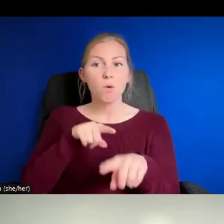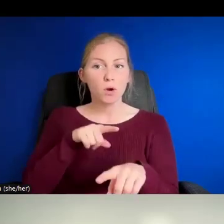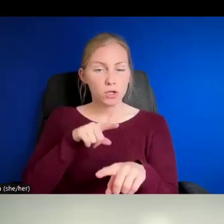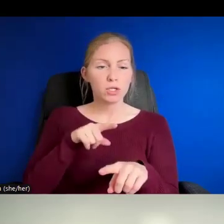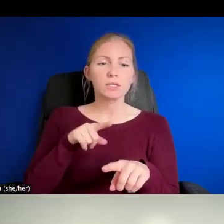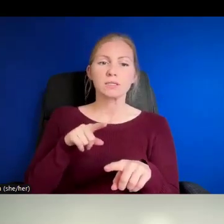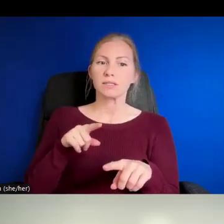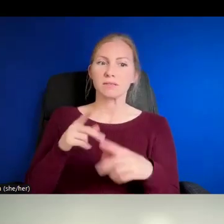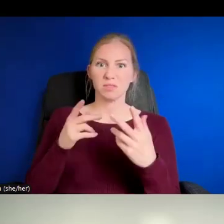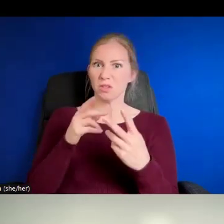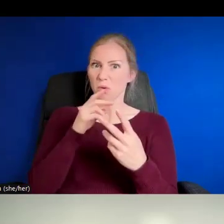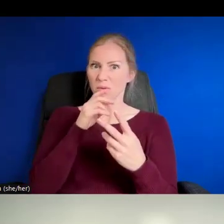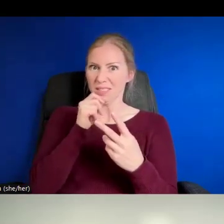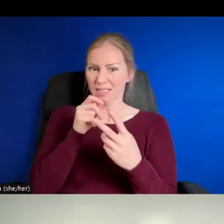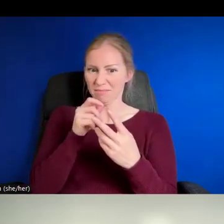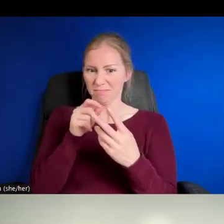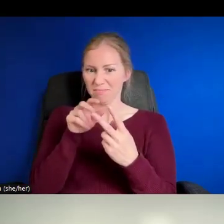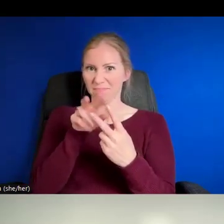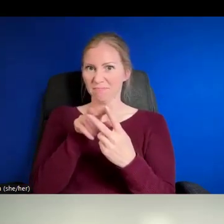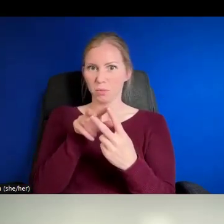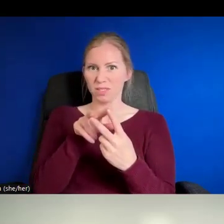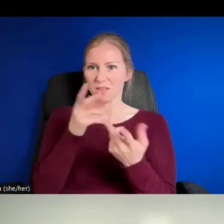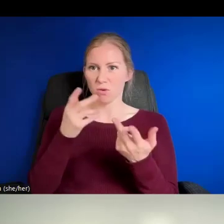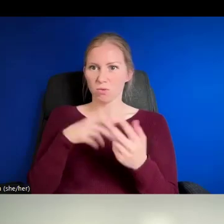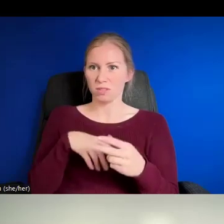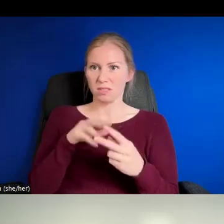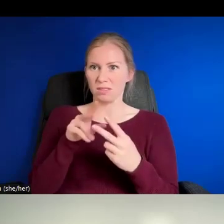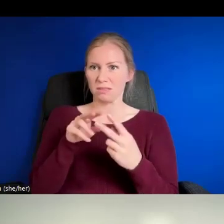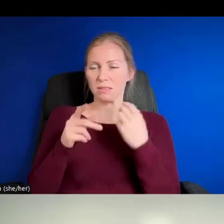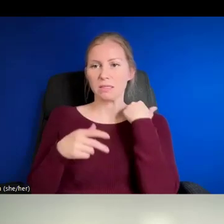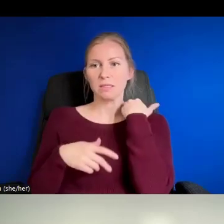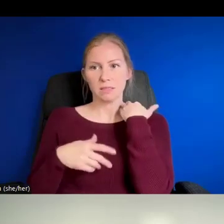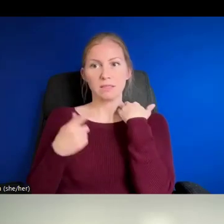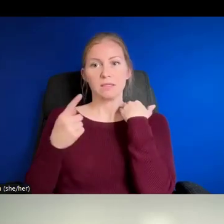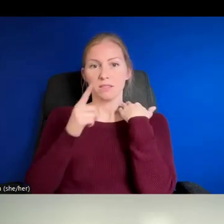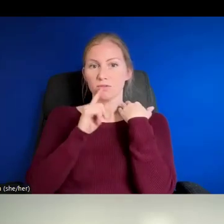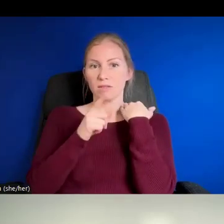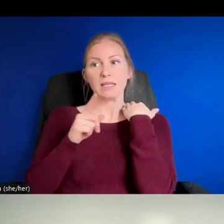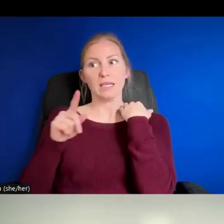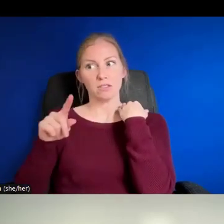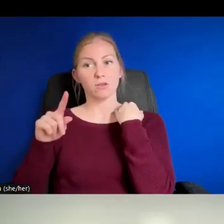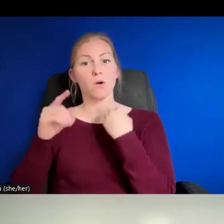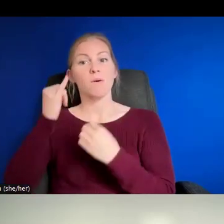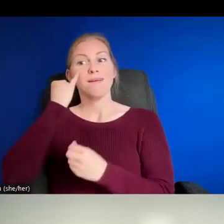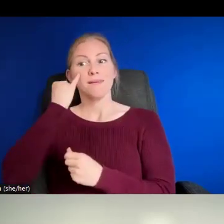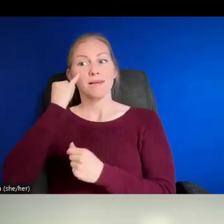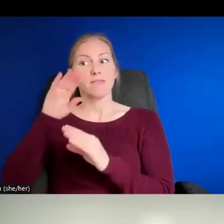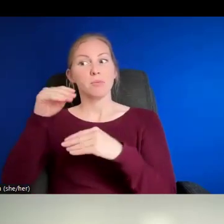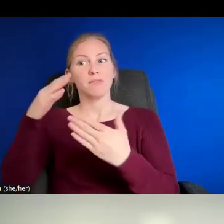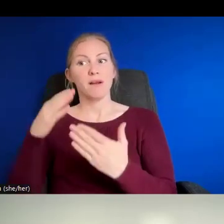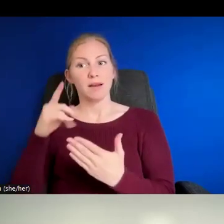was neither of those things. It was essentially if the providers believed that